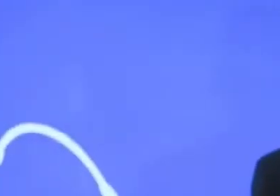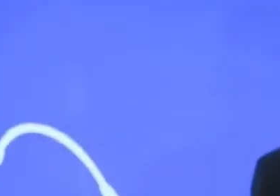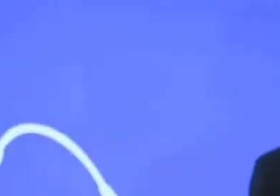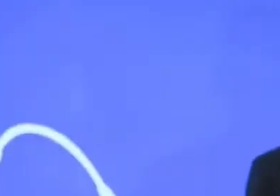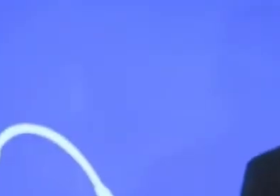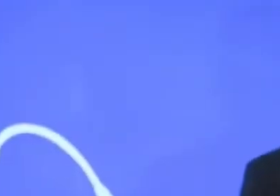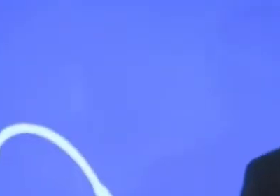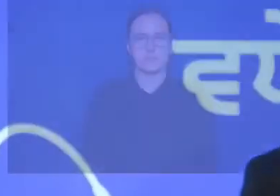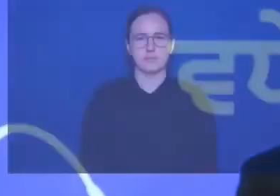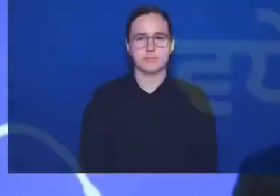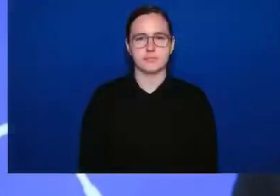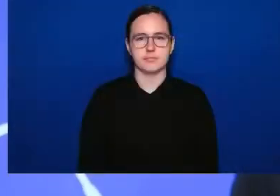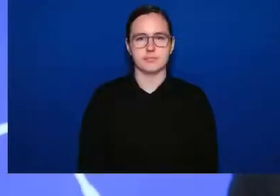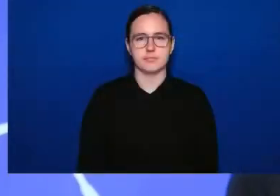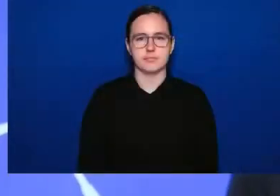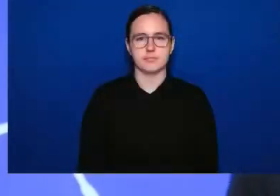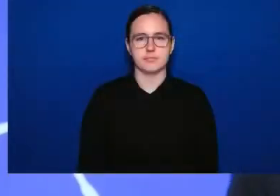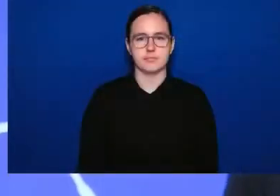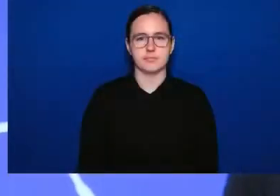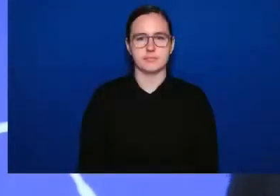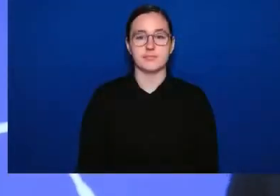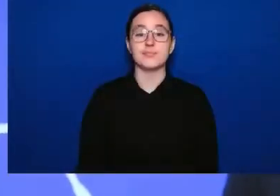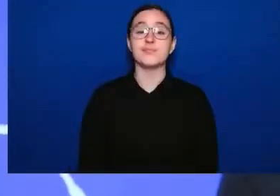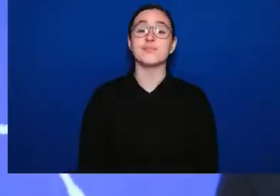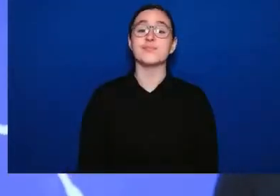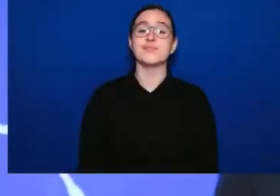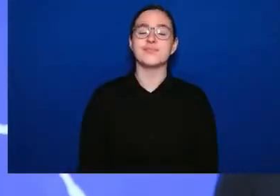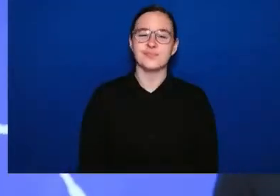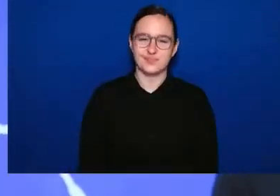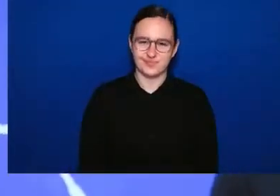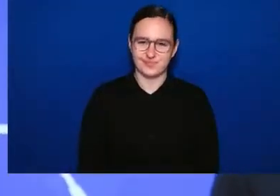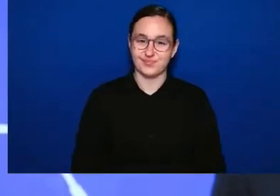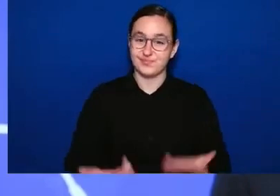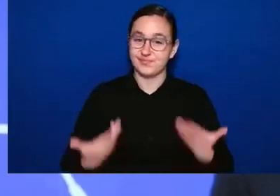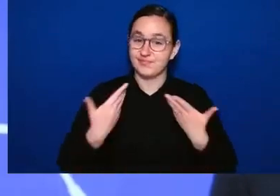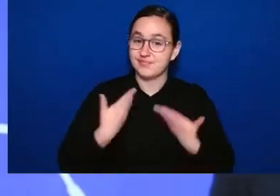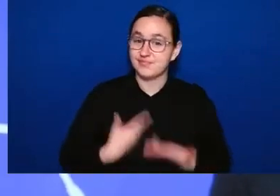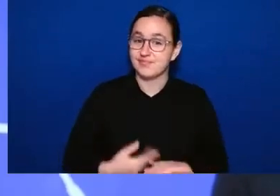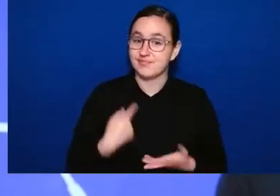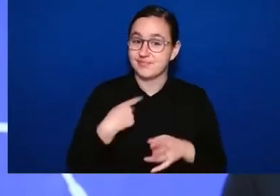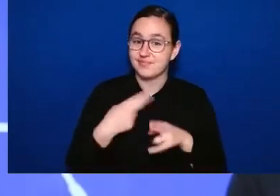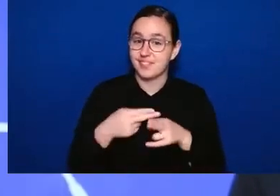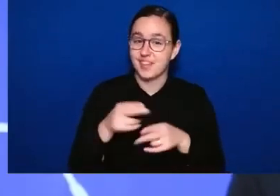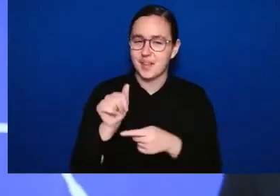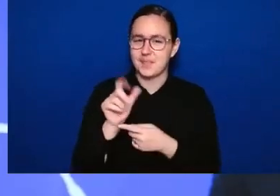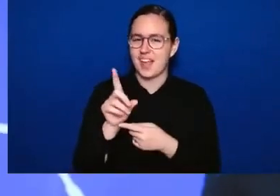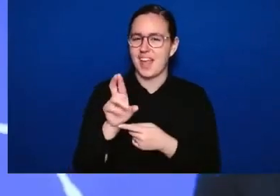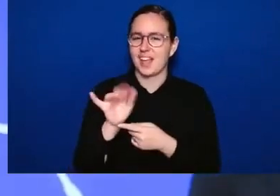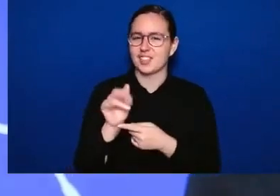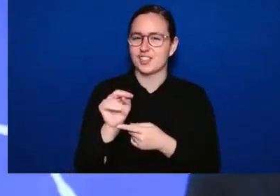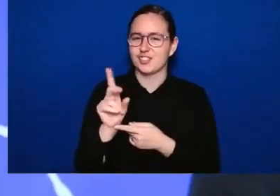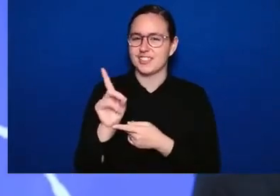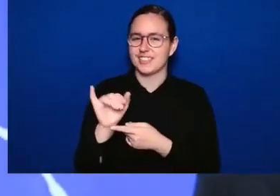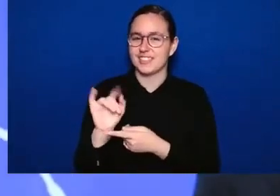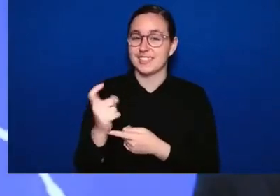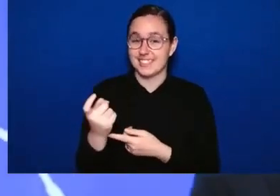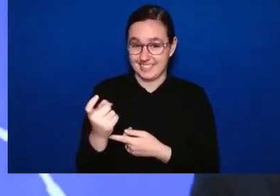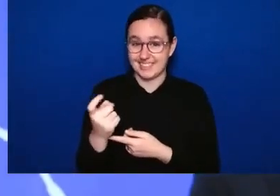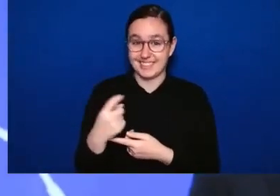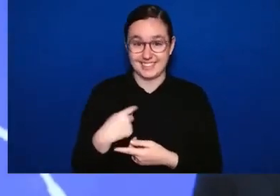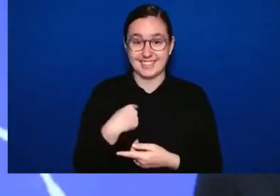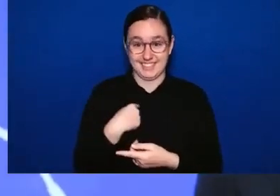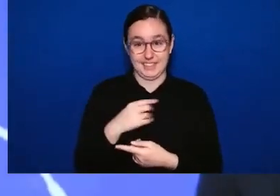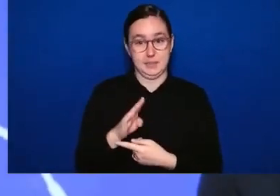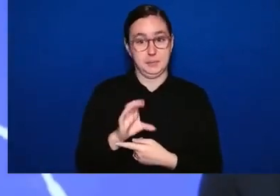Hello and good afternoon, everyone. I'm Adrian Dix, BC's Minister of Health, and today's MC. Before we begin